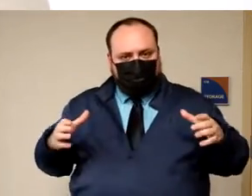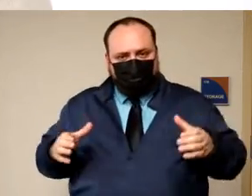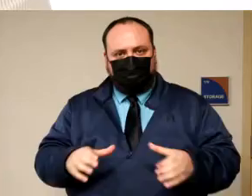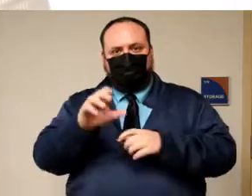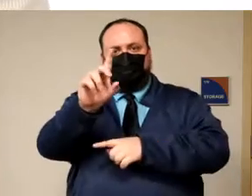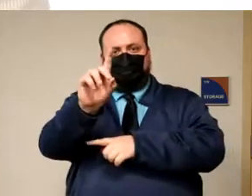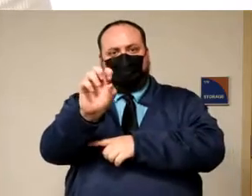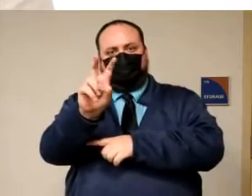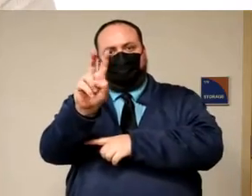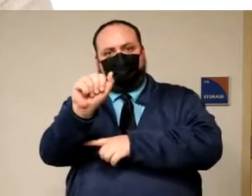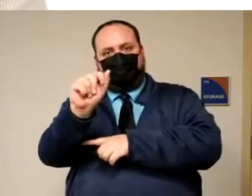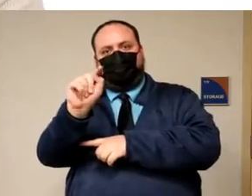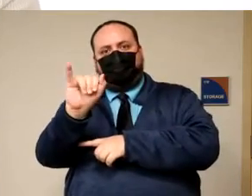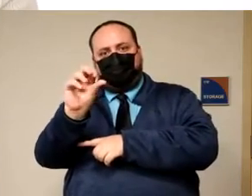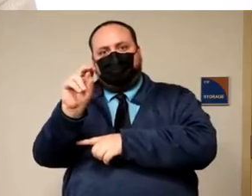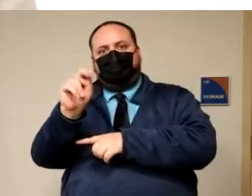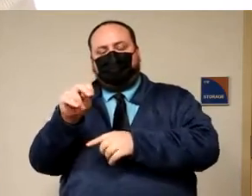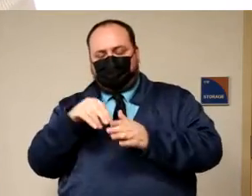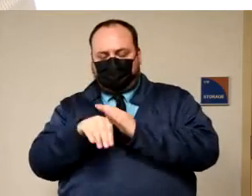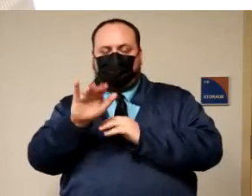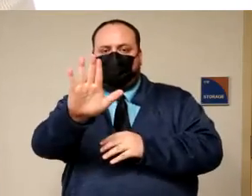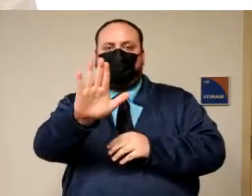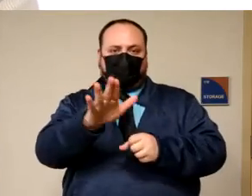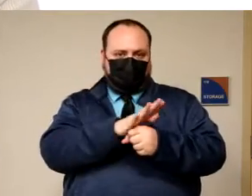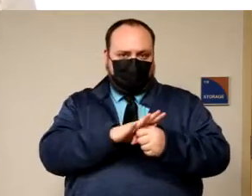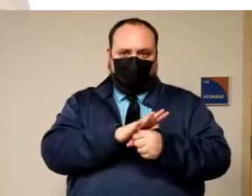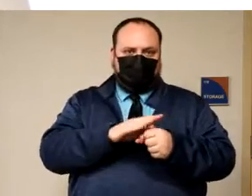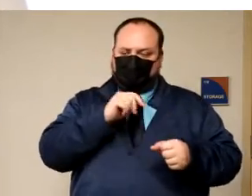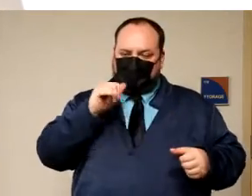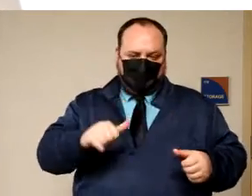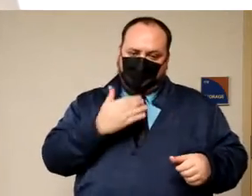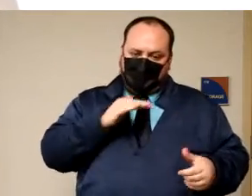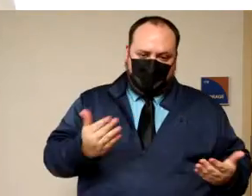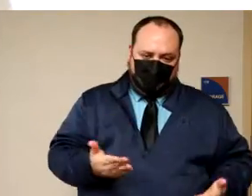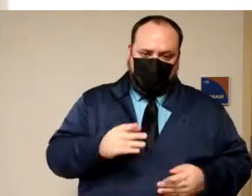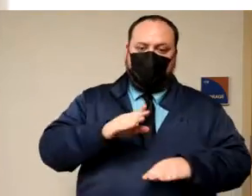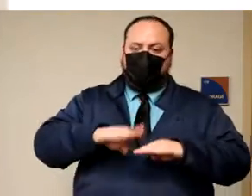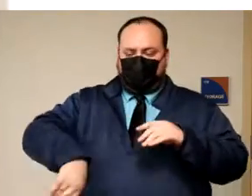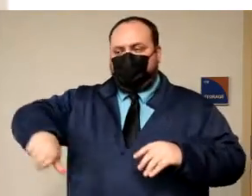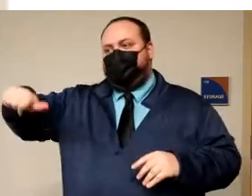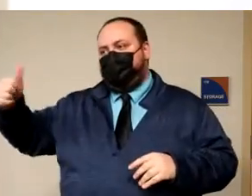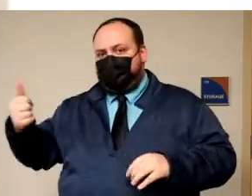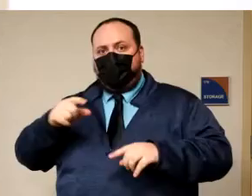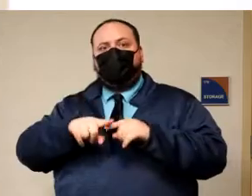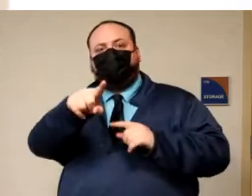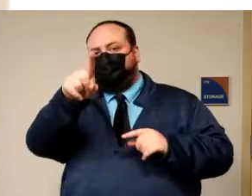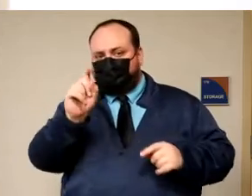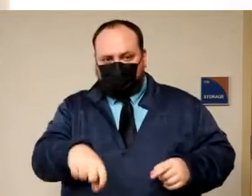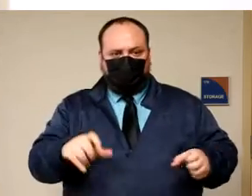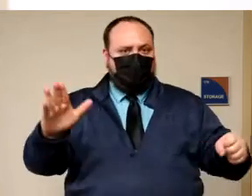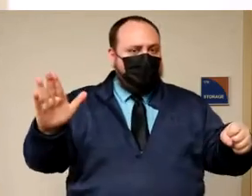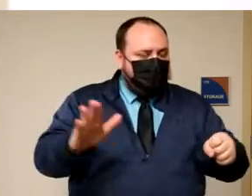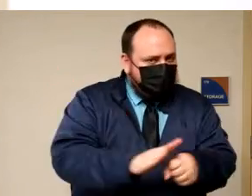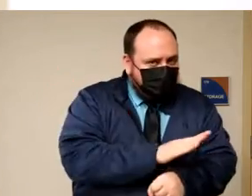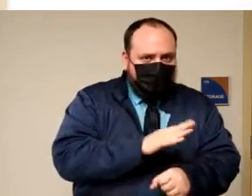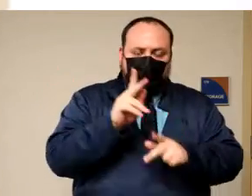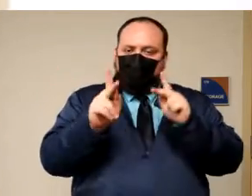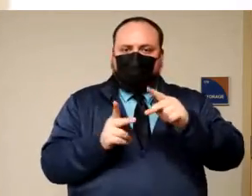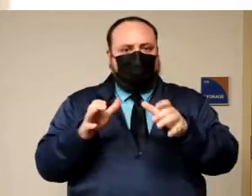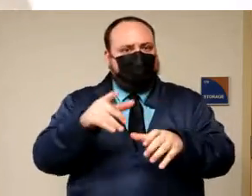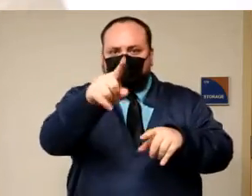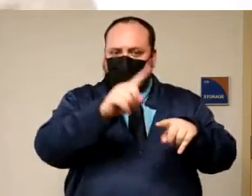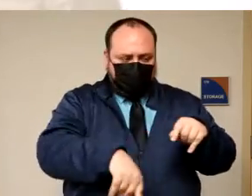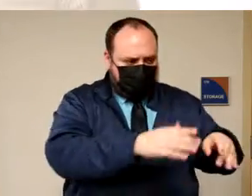in your district as in others, but yeah, that you do have to take in the entire population from the block. You can't split